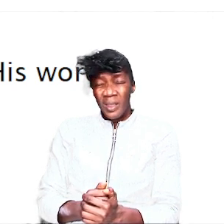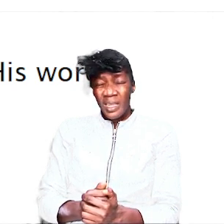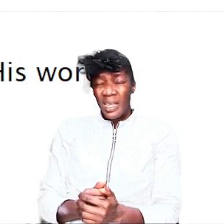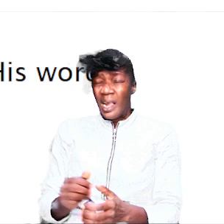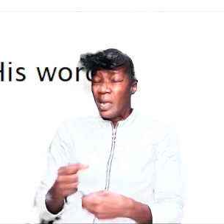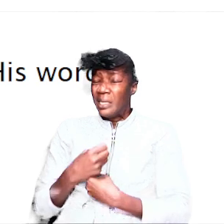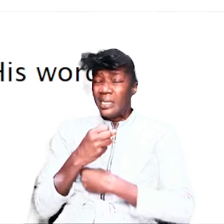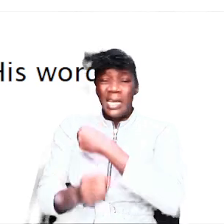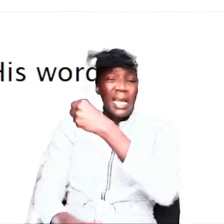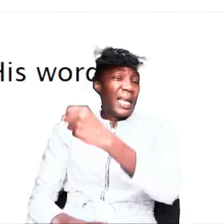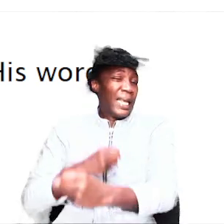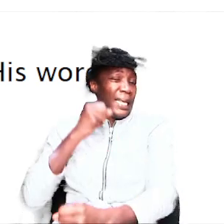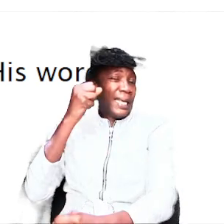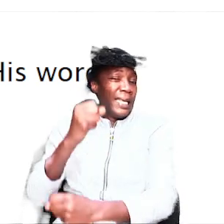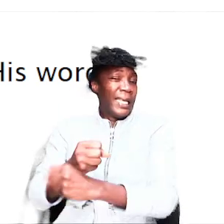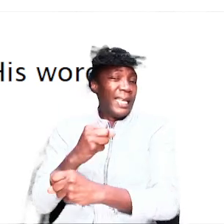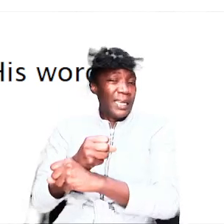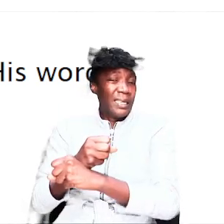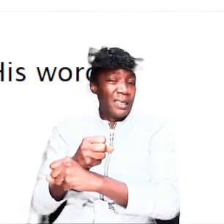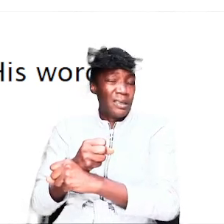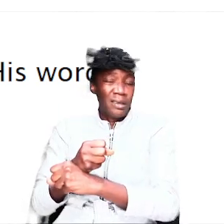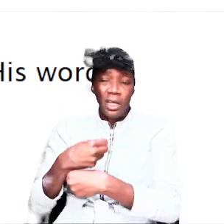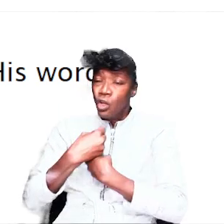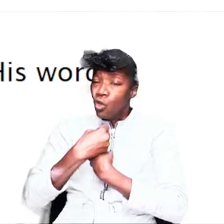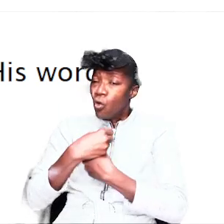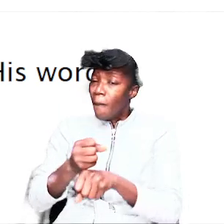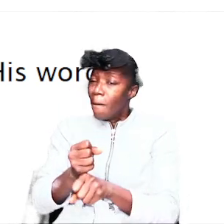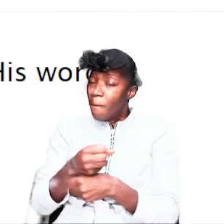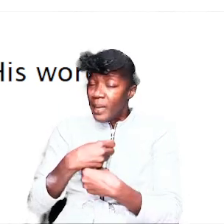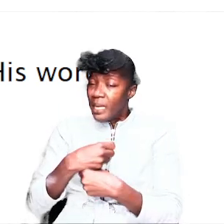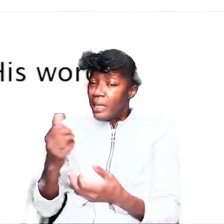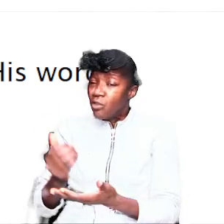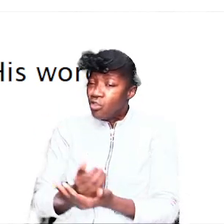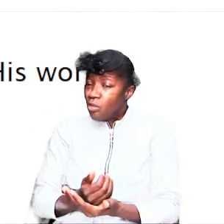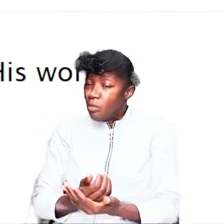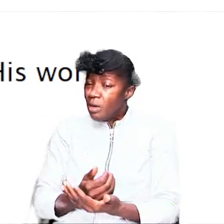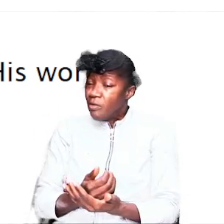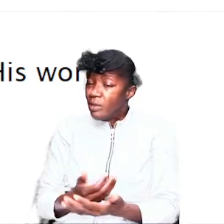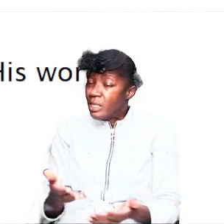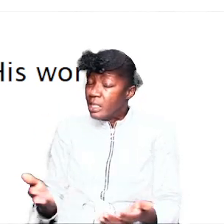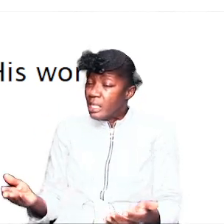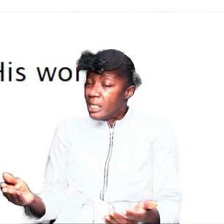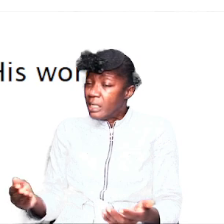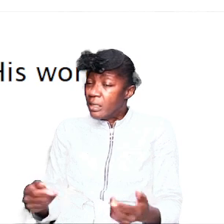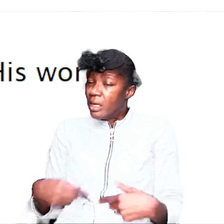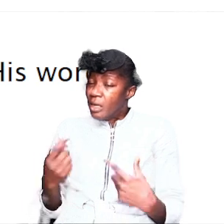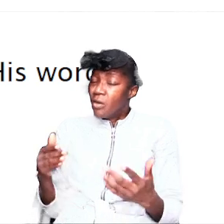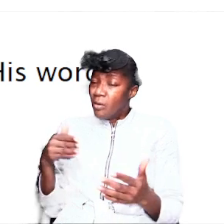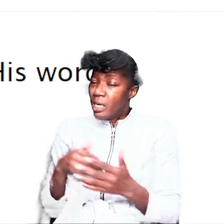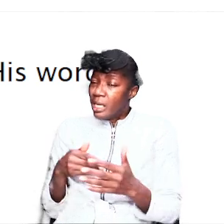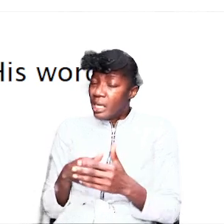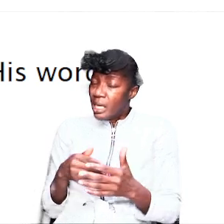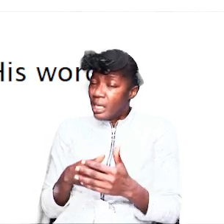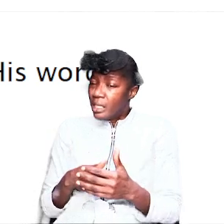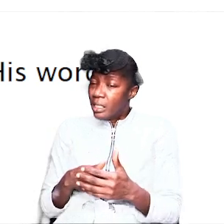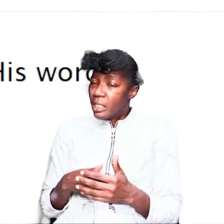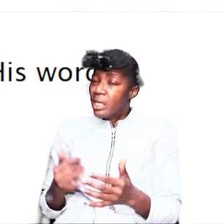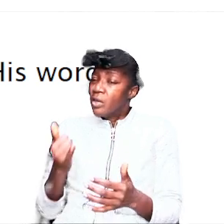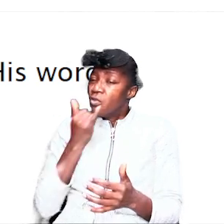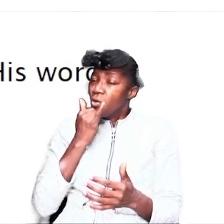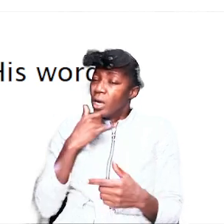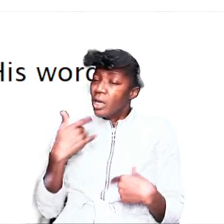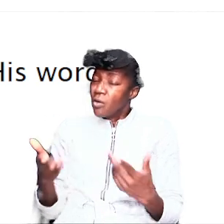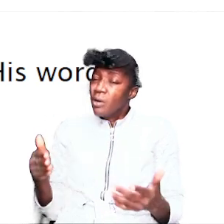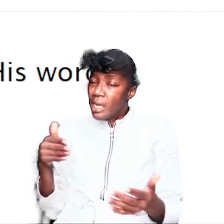years to mold some of these things. And when we go against the wrong, we're going against our belief system. We're